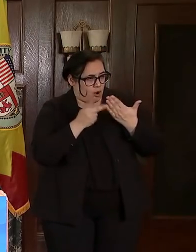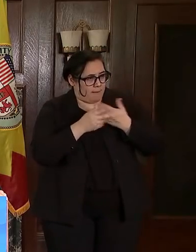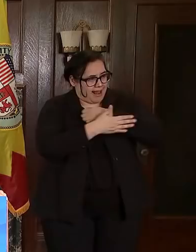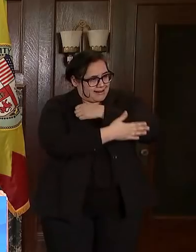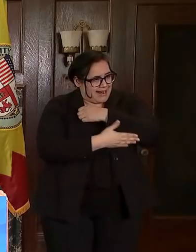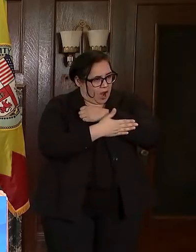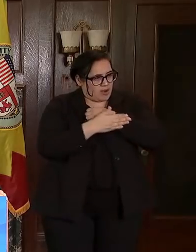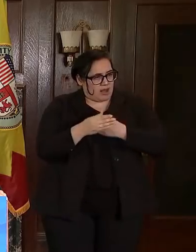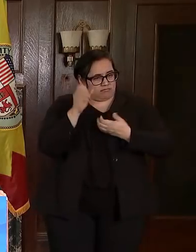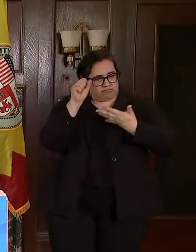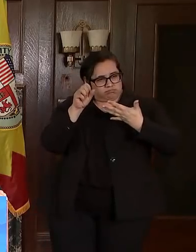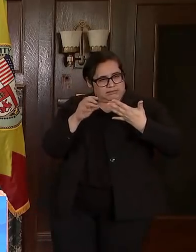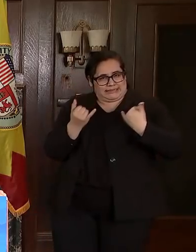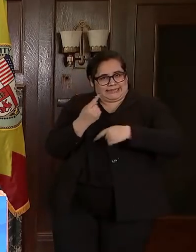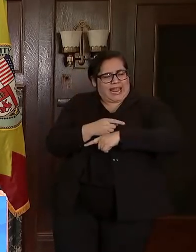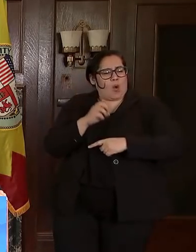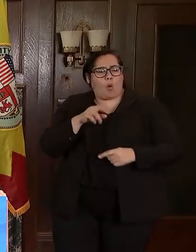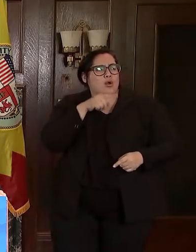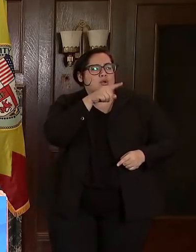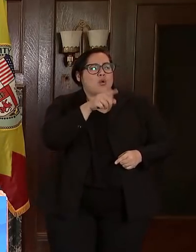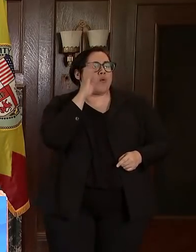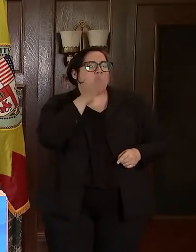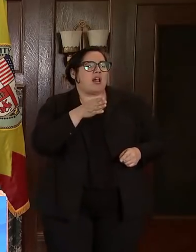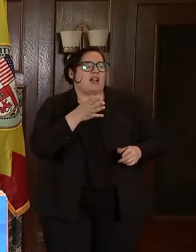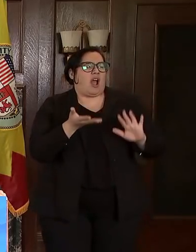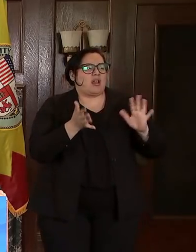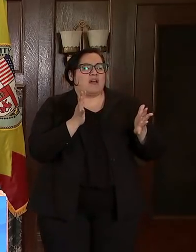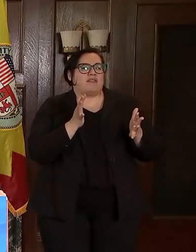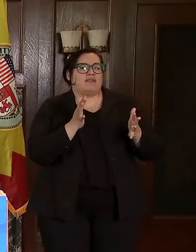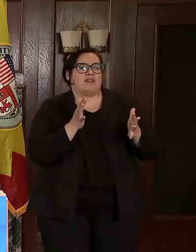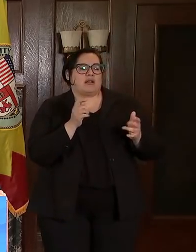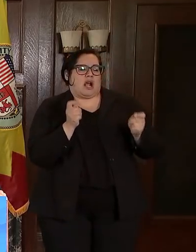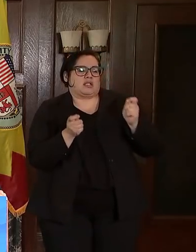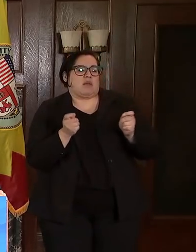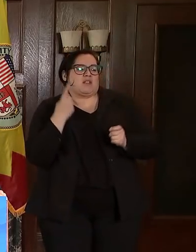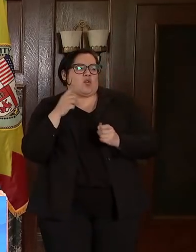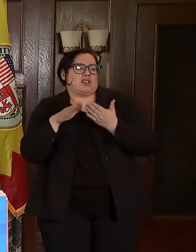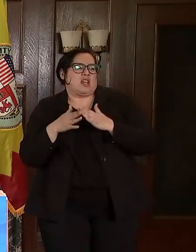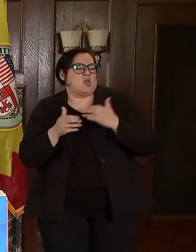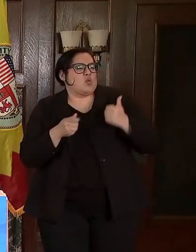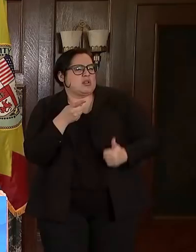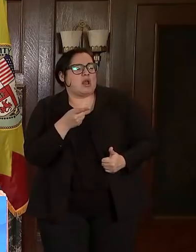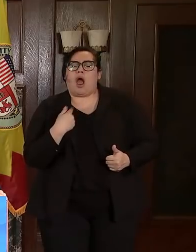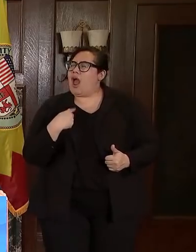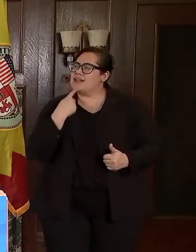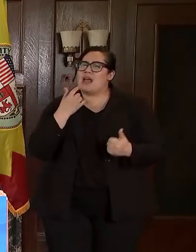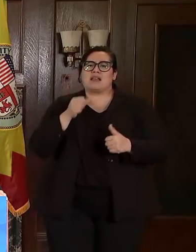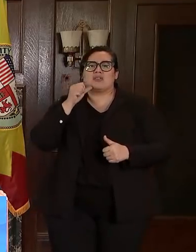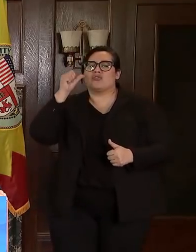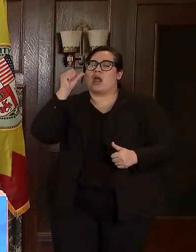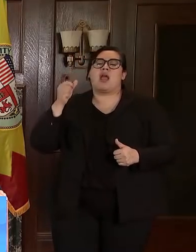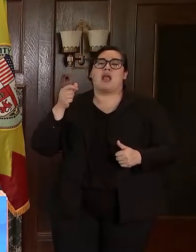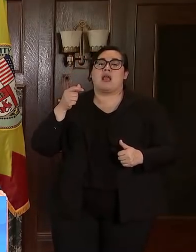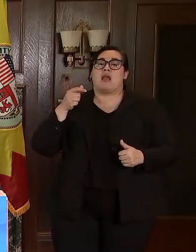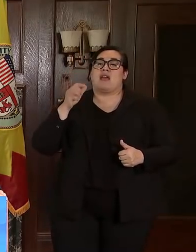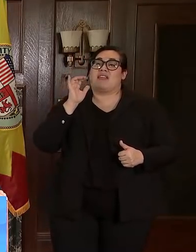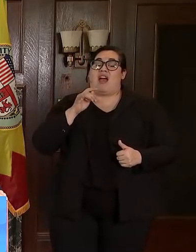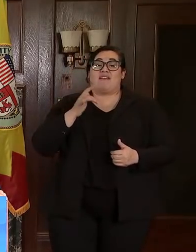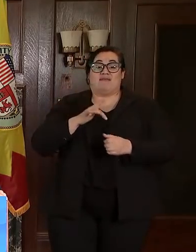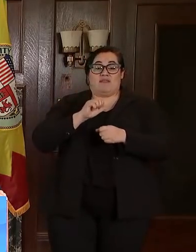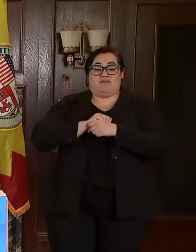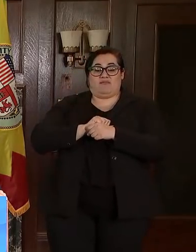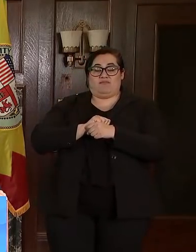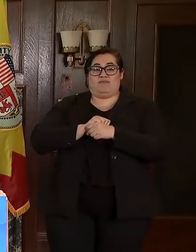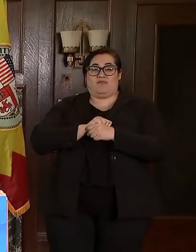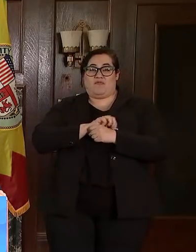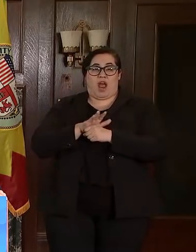laid out earlier today, or are you going to sort of customize it for the city? No, as I said yesterday, this virus thrives off of